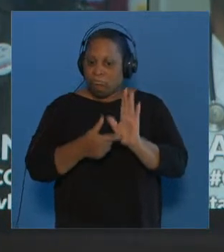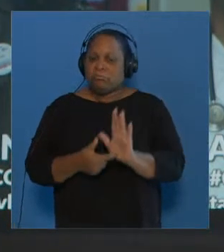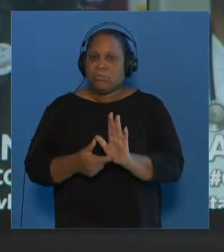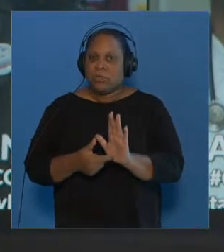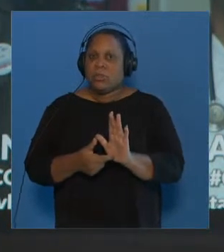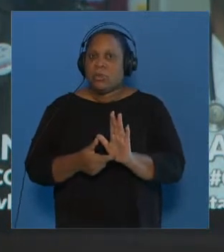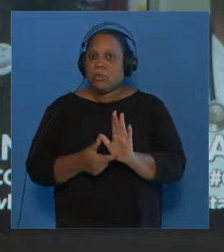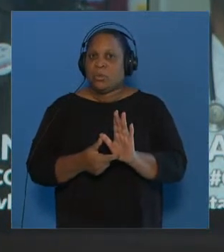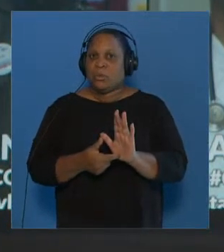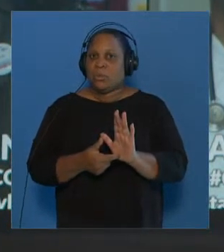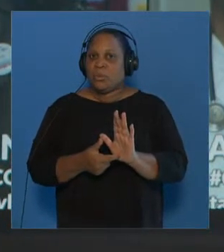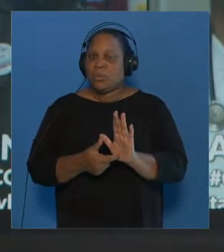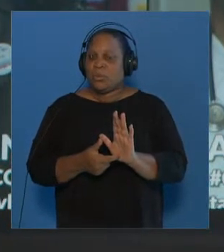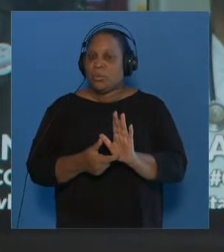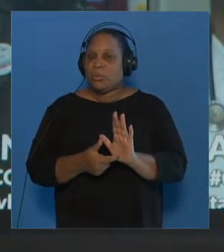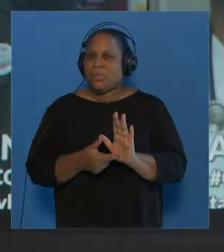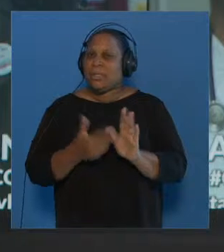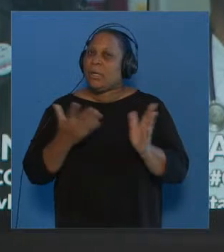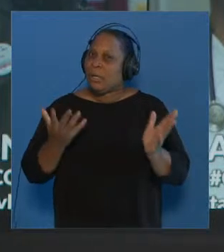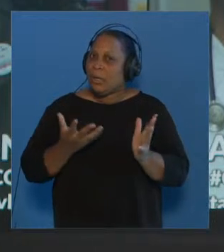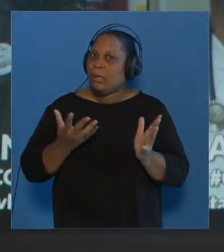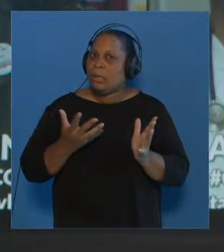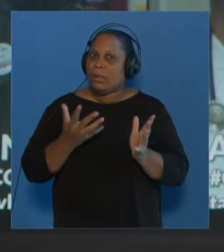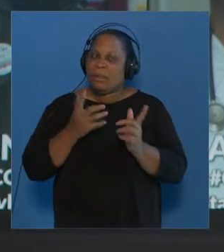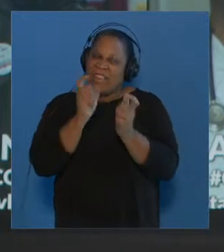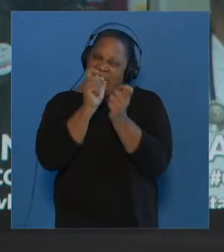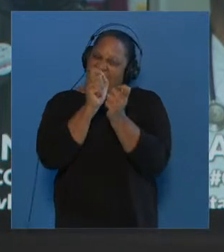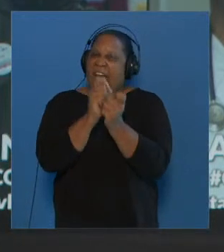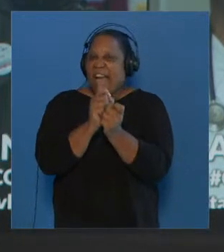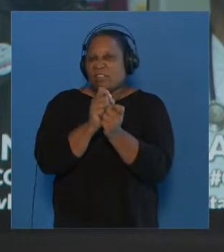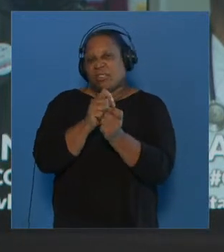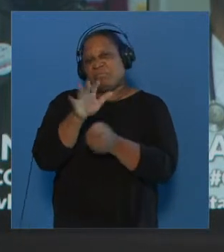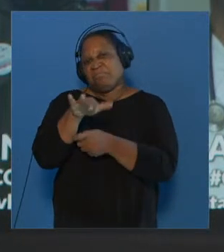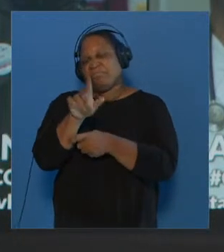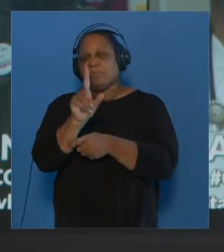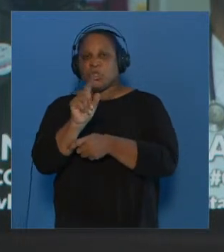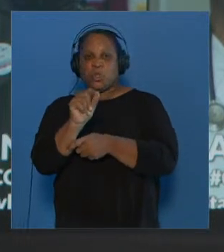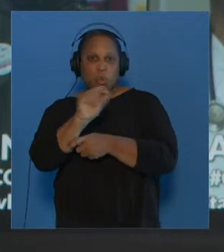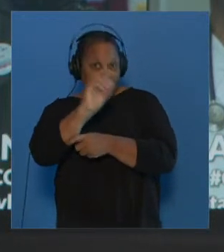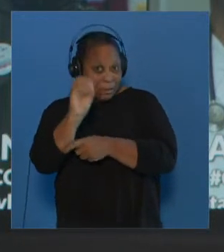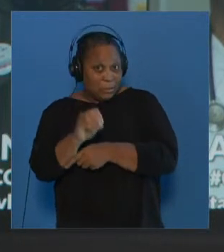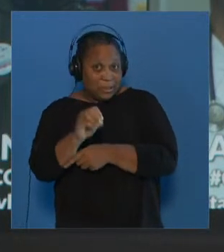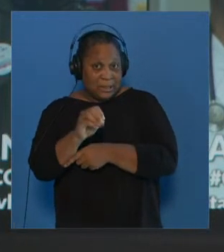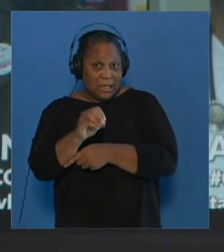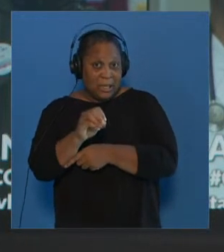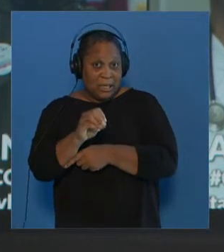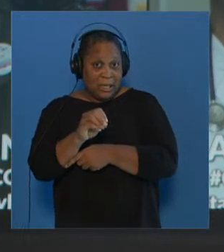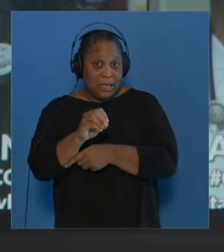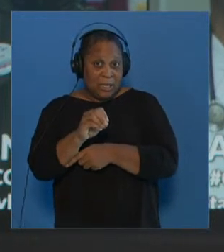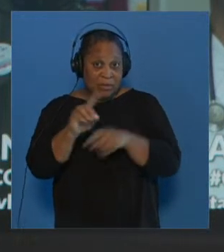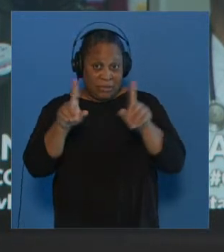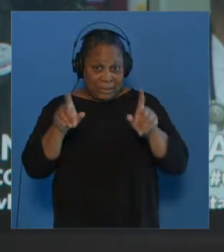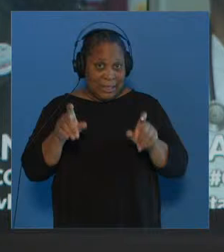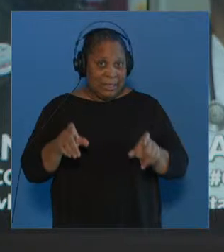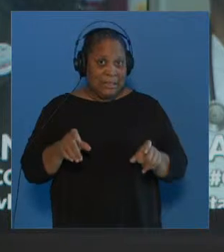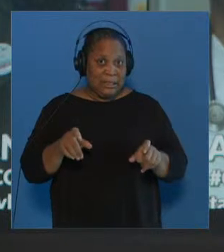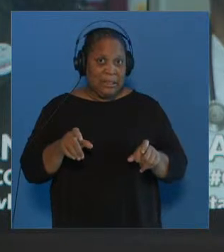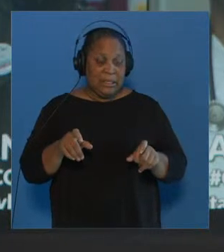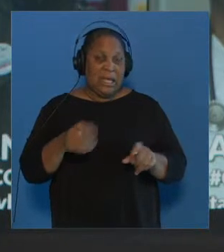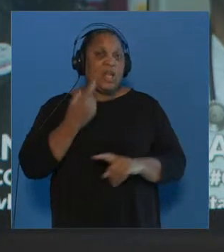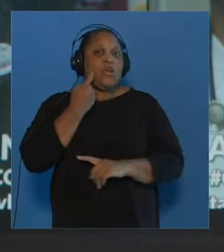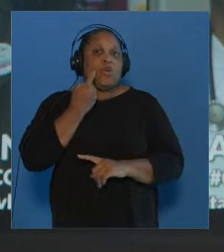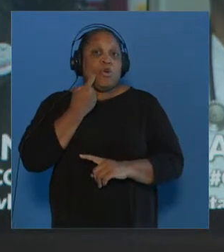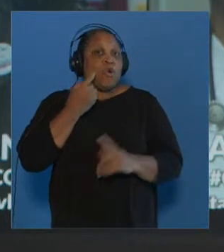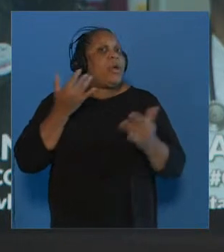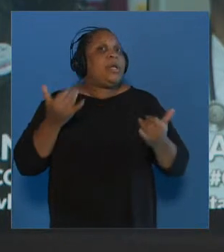that the accuracy is only 20% of these testings. And the current testing